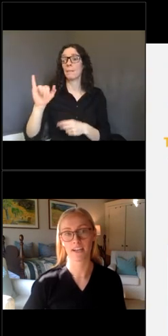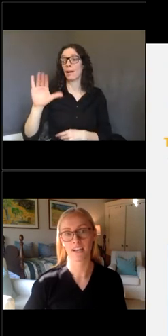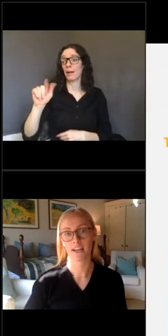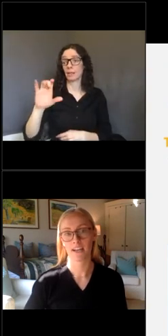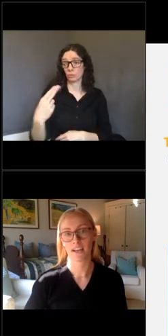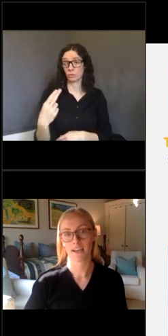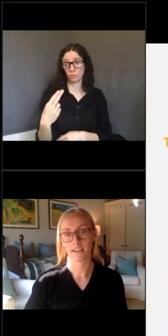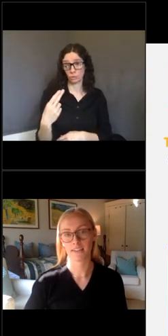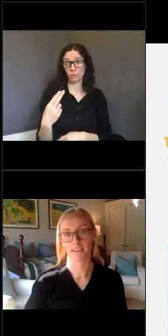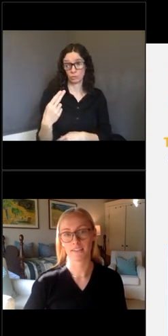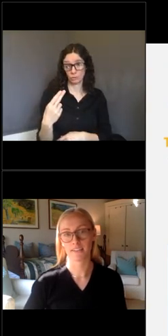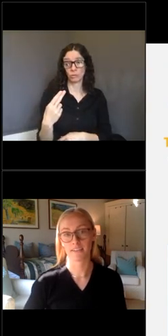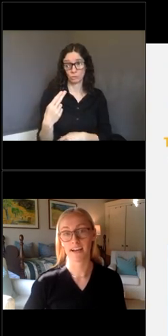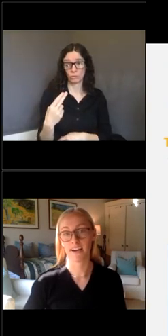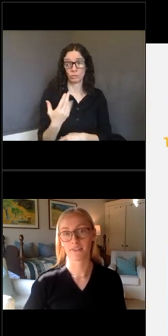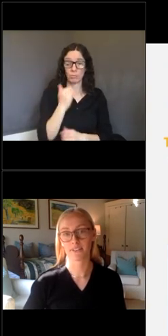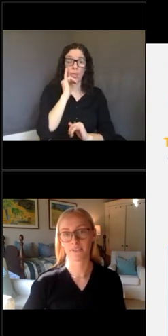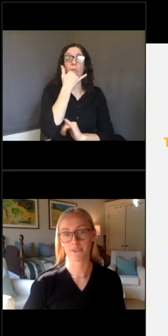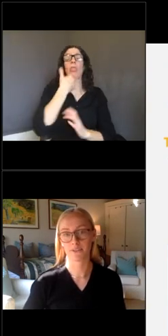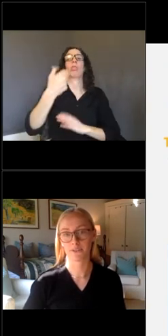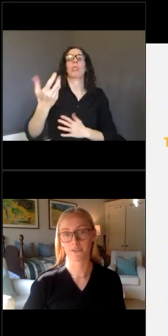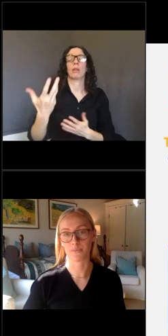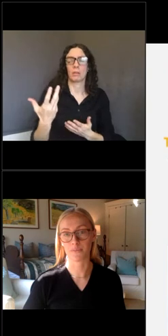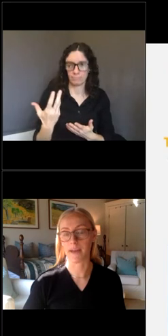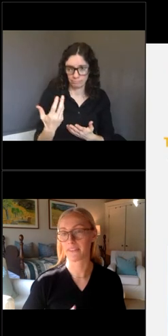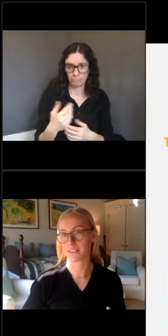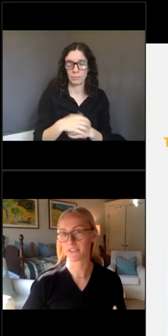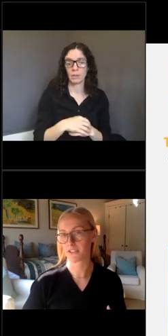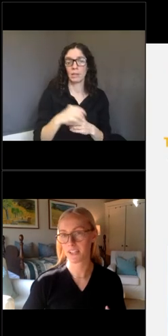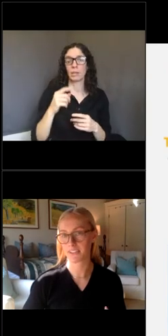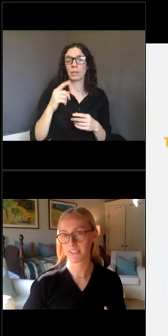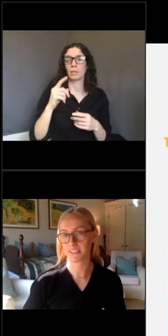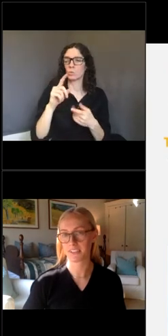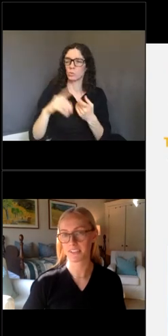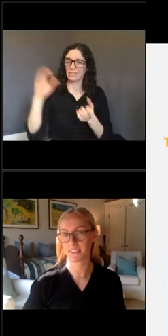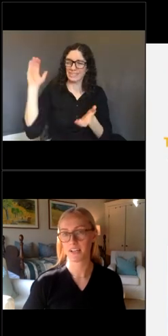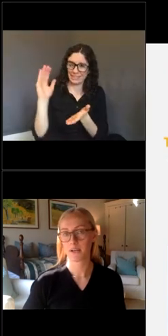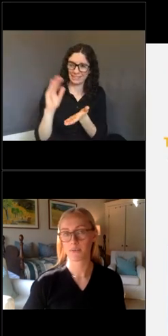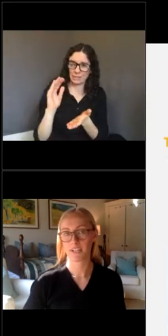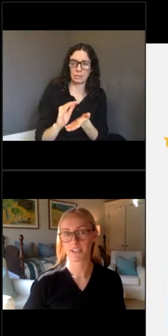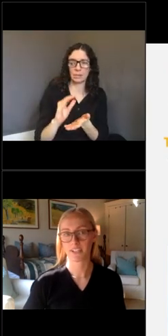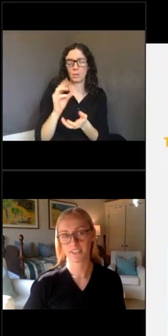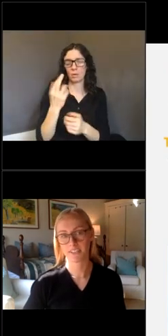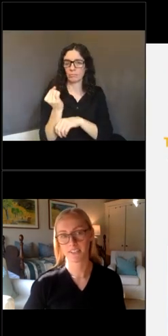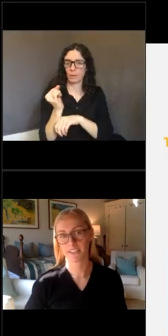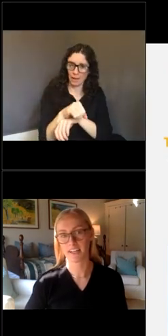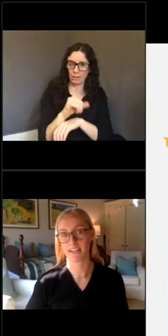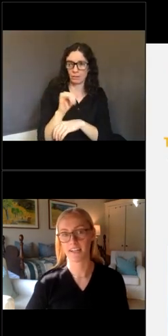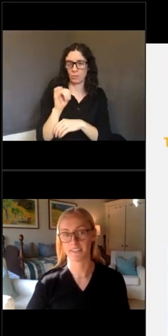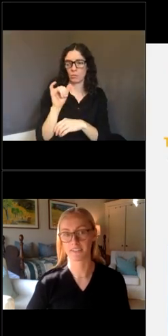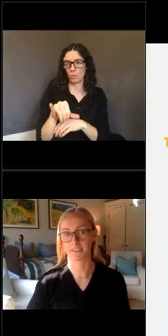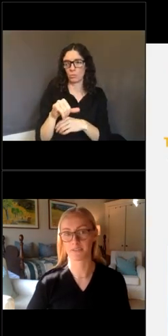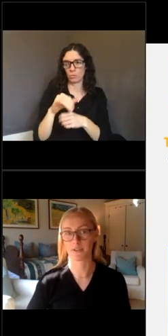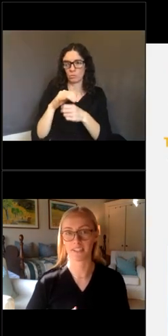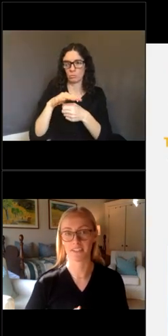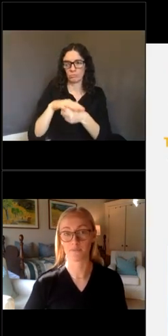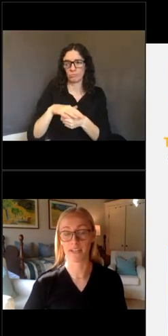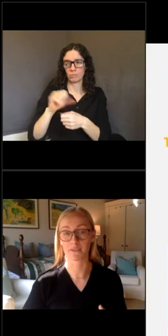bycatch. And now, to combat these stressors, protection design